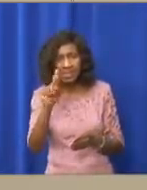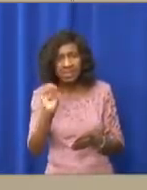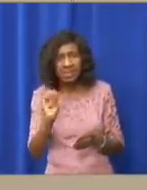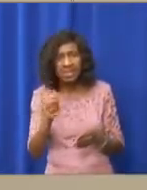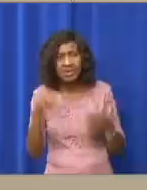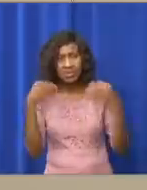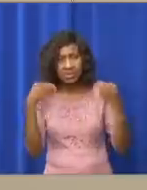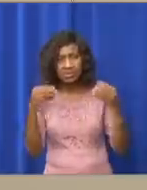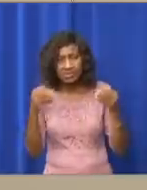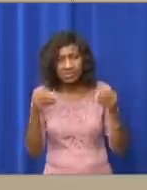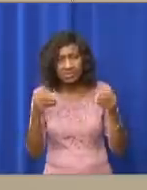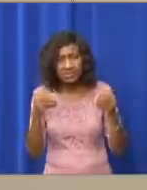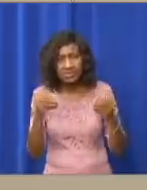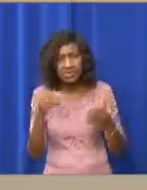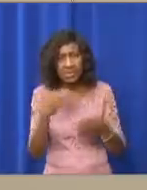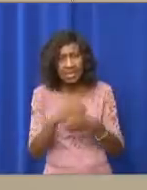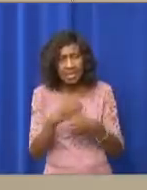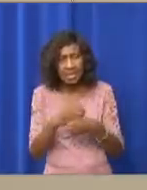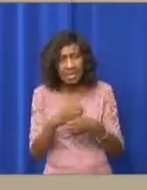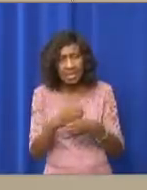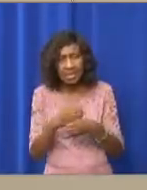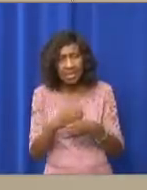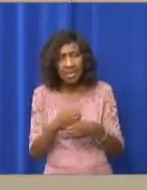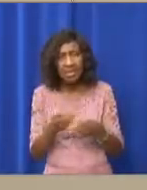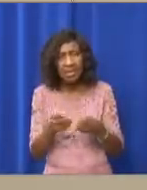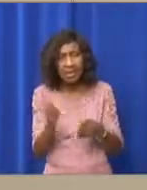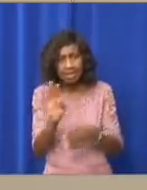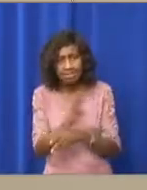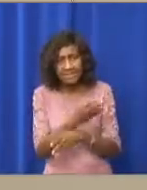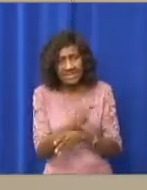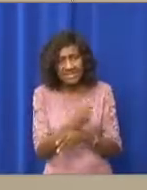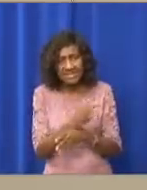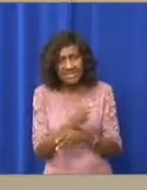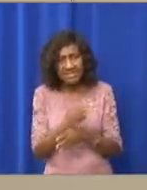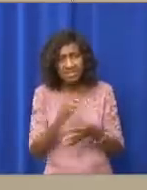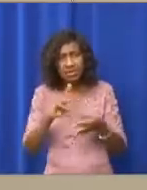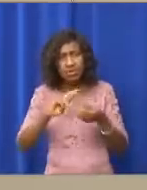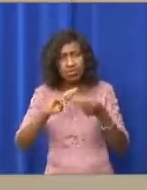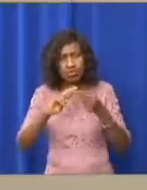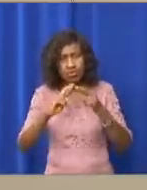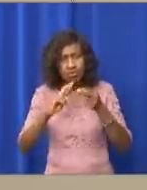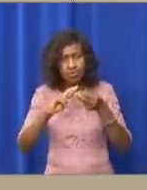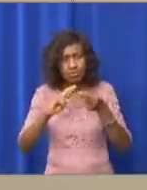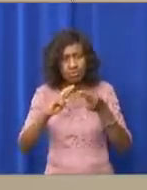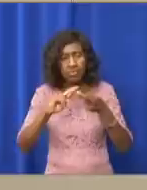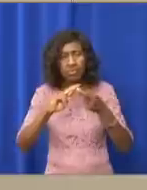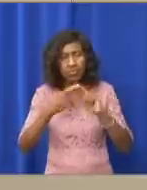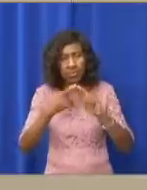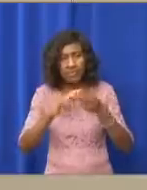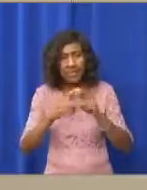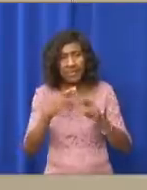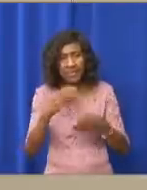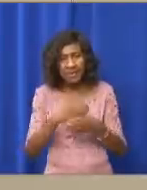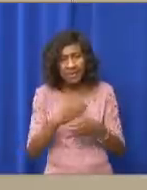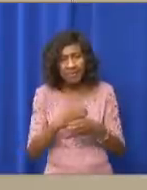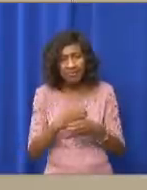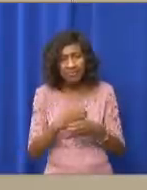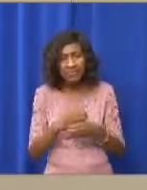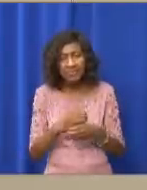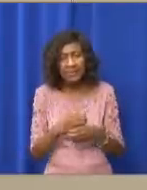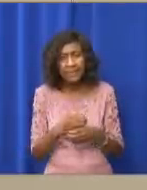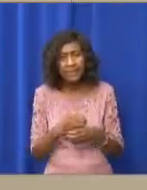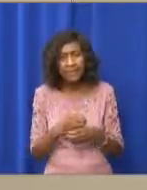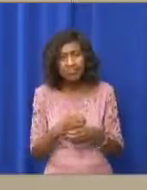car dealerships and other businesses which sell parts and maintain and repair vehicles. Also the reopening of, that